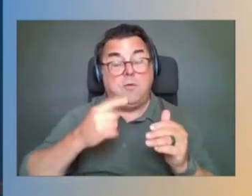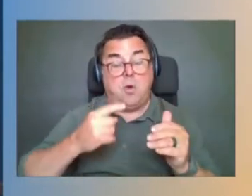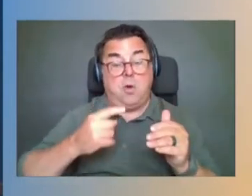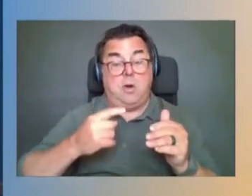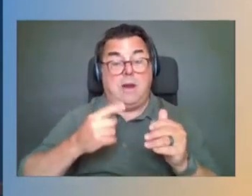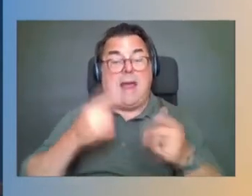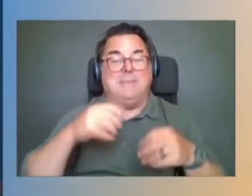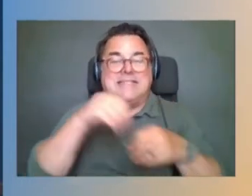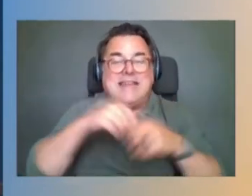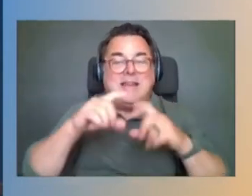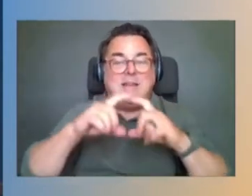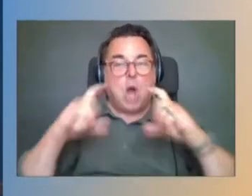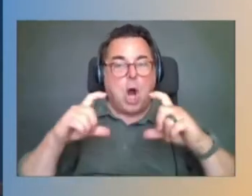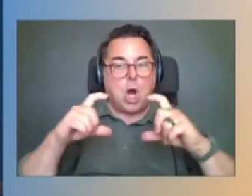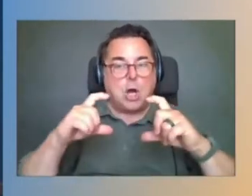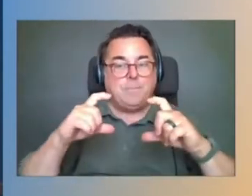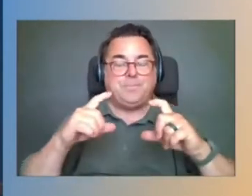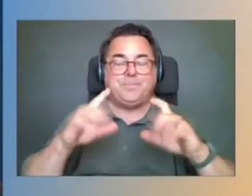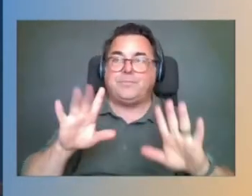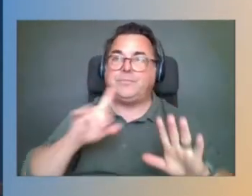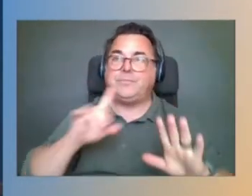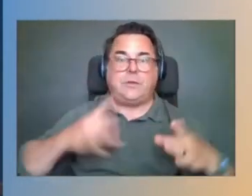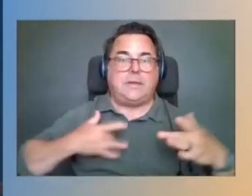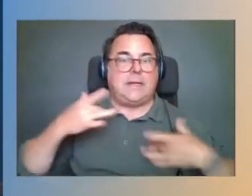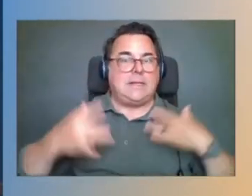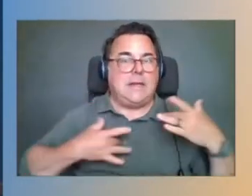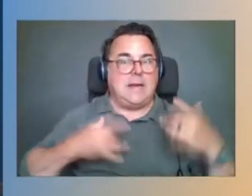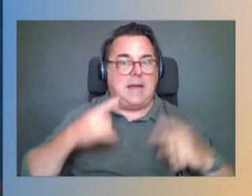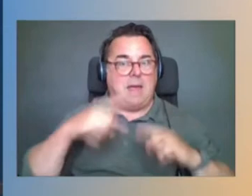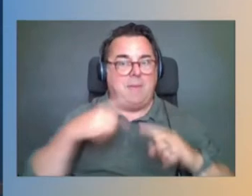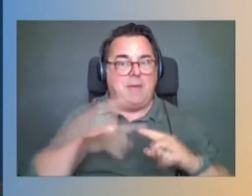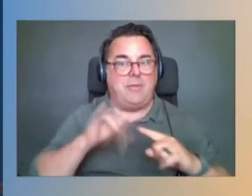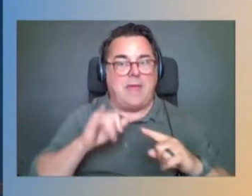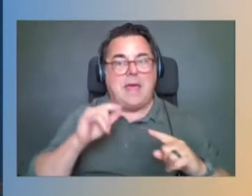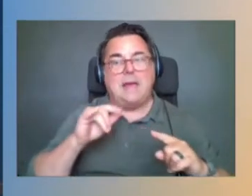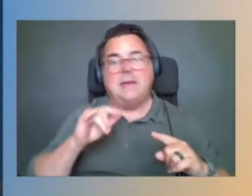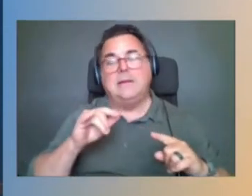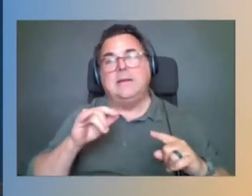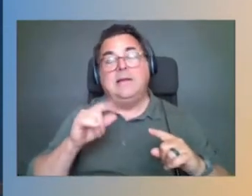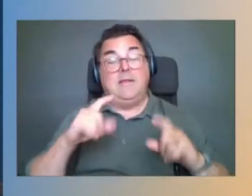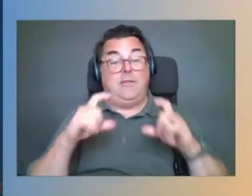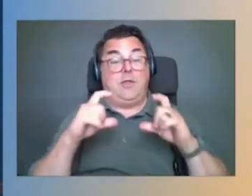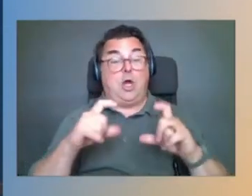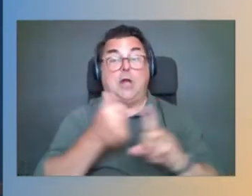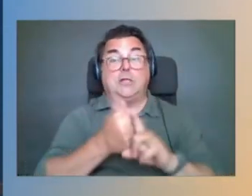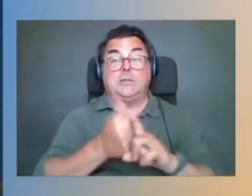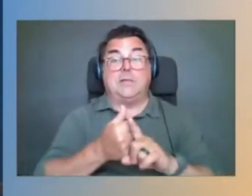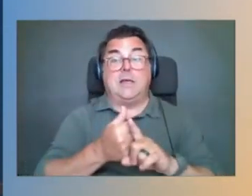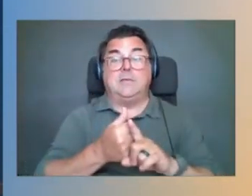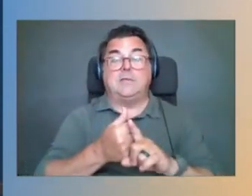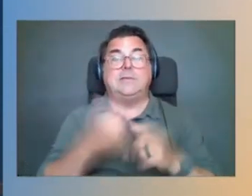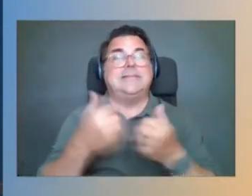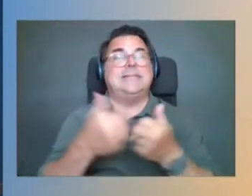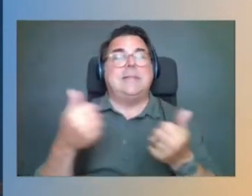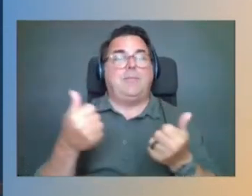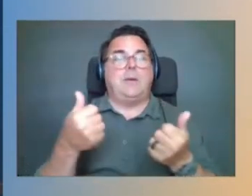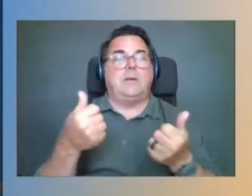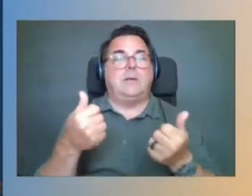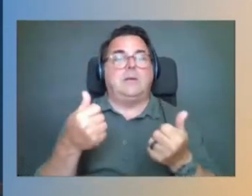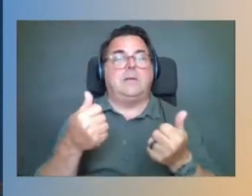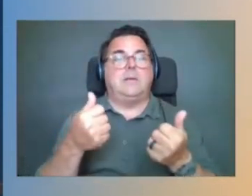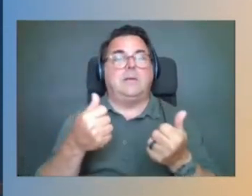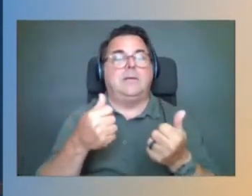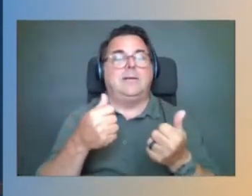cards. One of the things that's really exciting about that is that these cards are physically separate from where the customer's code is